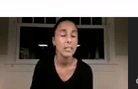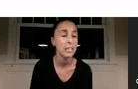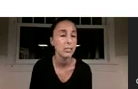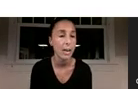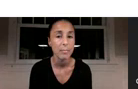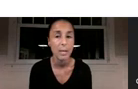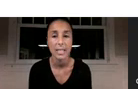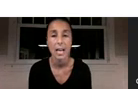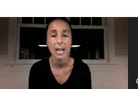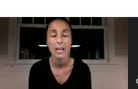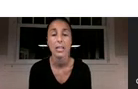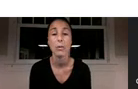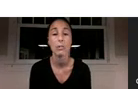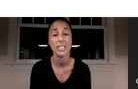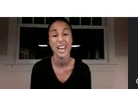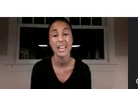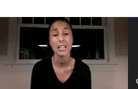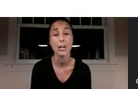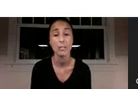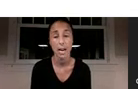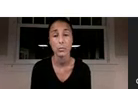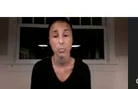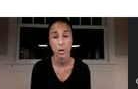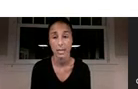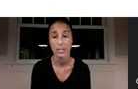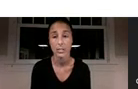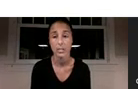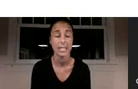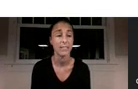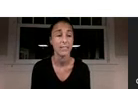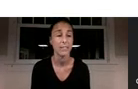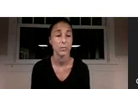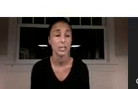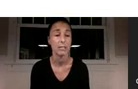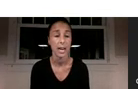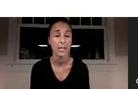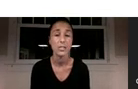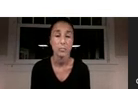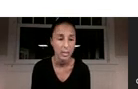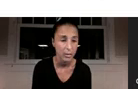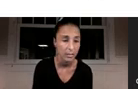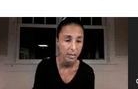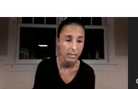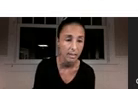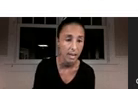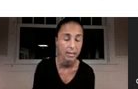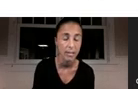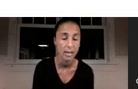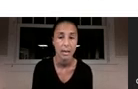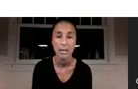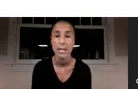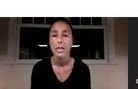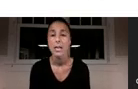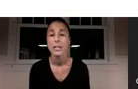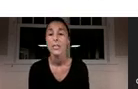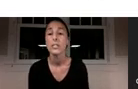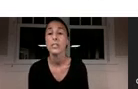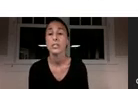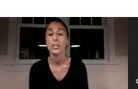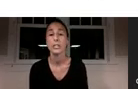the nominator is recommending that the owner retain garage one to serve, that's the five-story garage that you can see on the slide